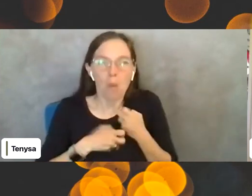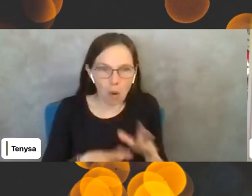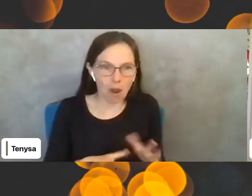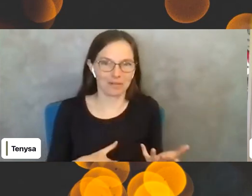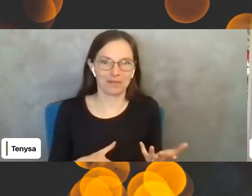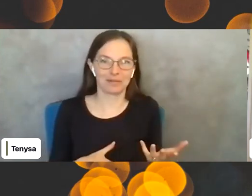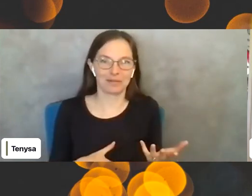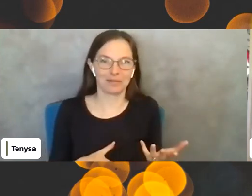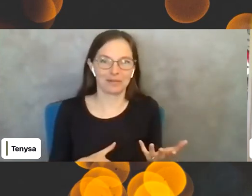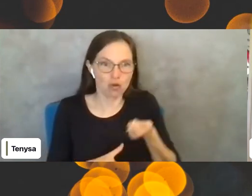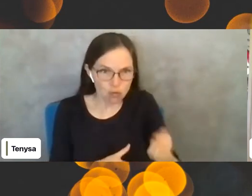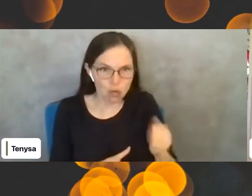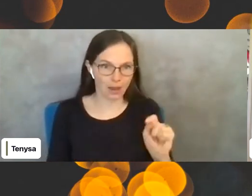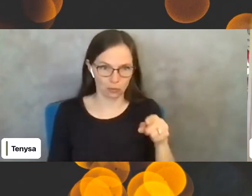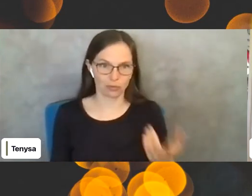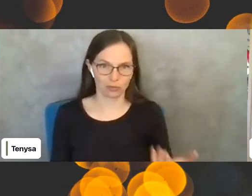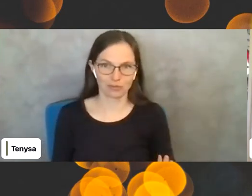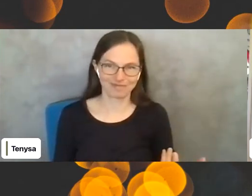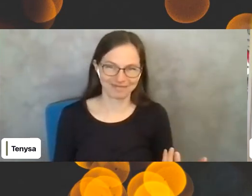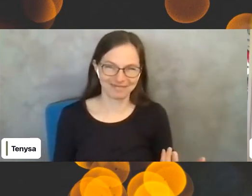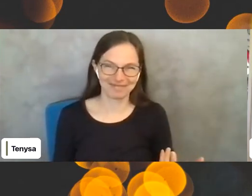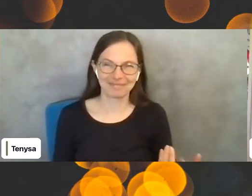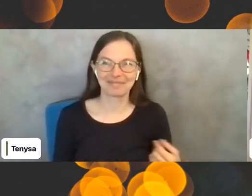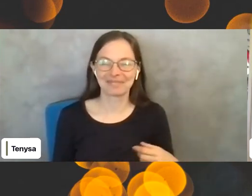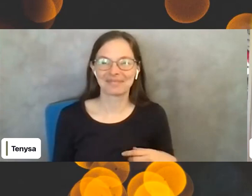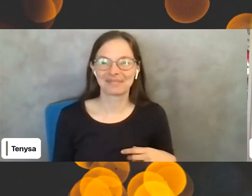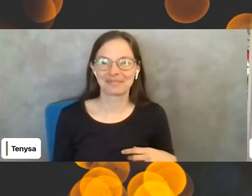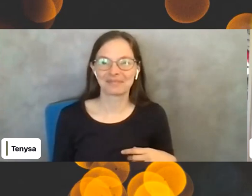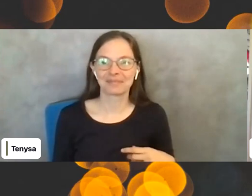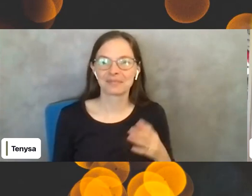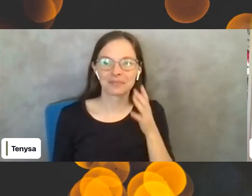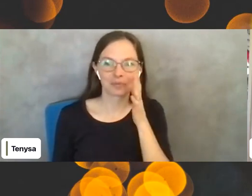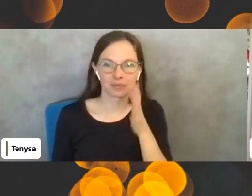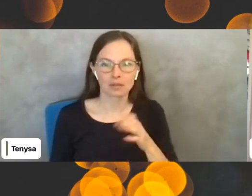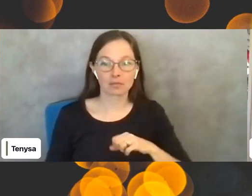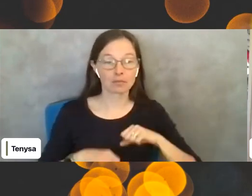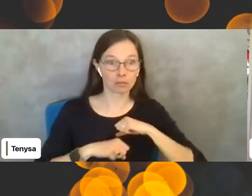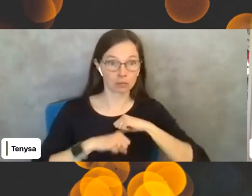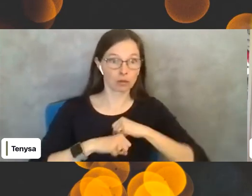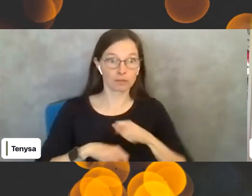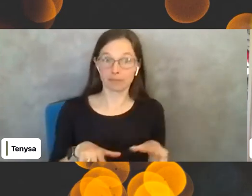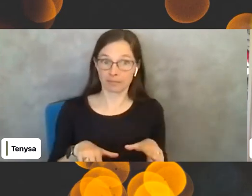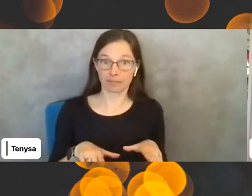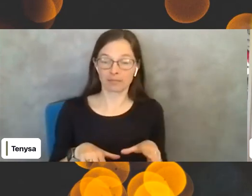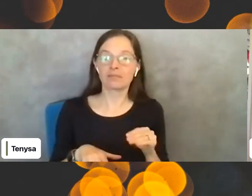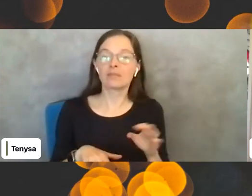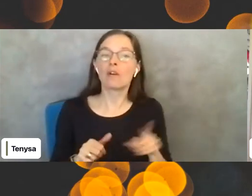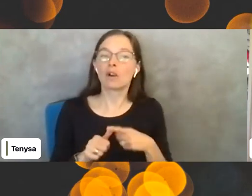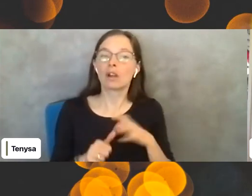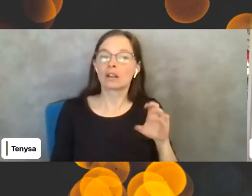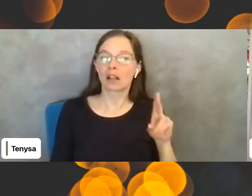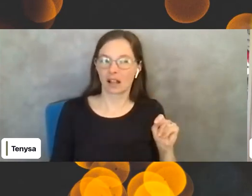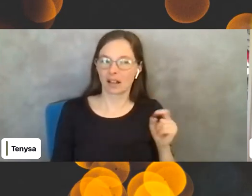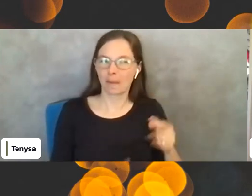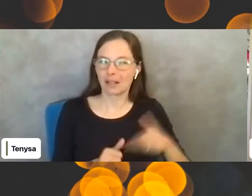to thrust at you. So we're going to go on our guard. And let's do cuts first because they're a little easier and a